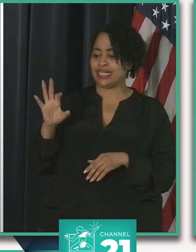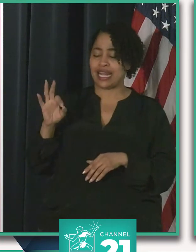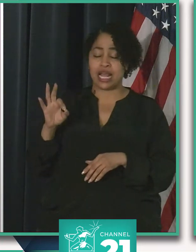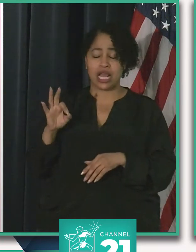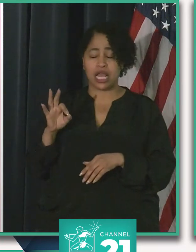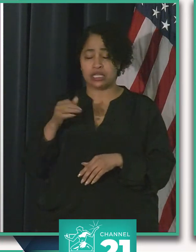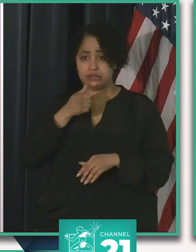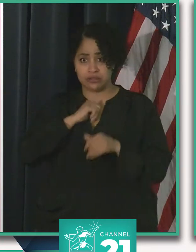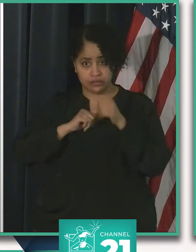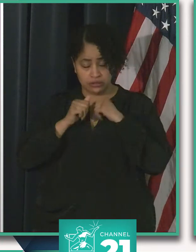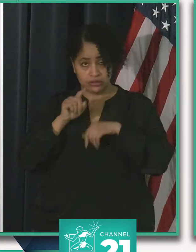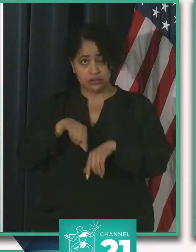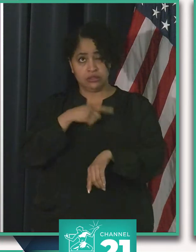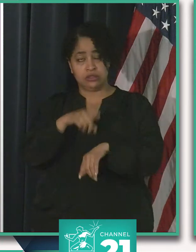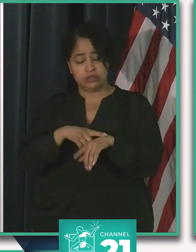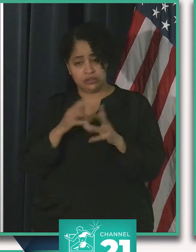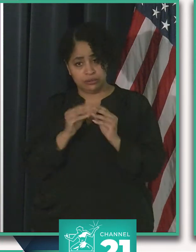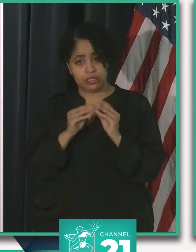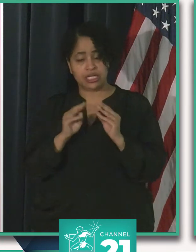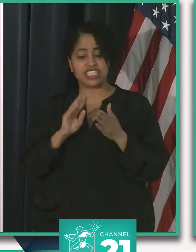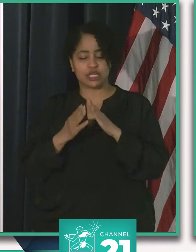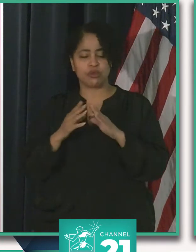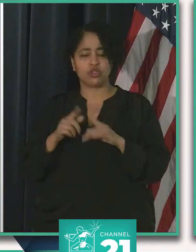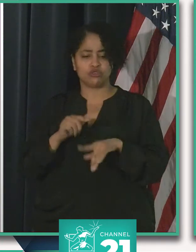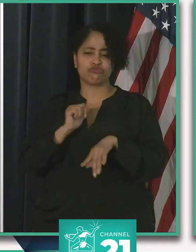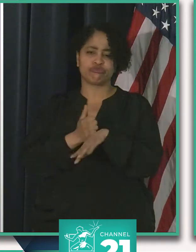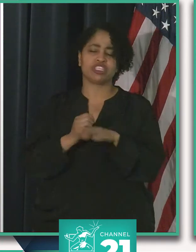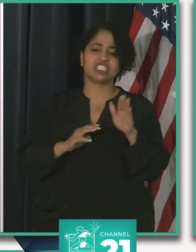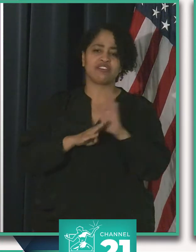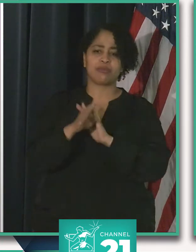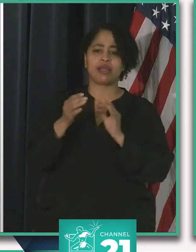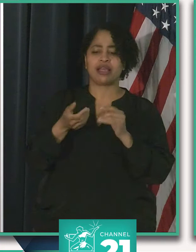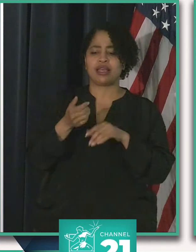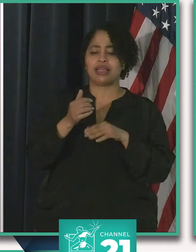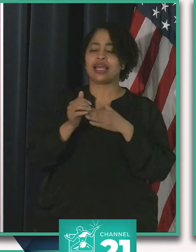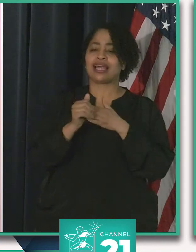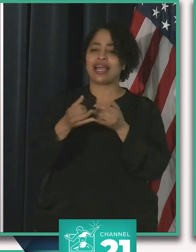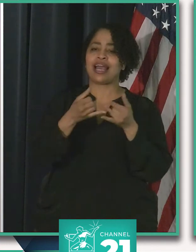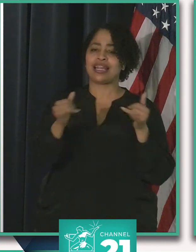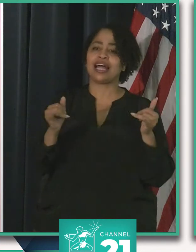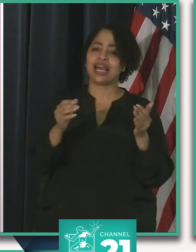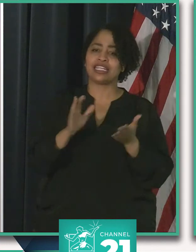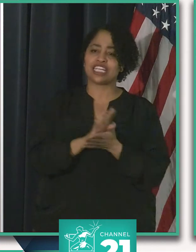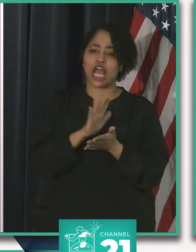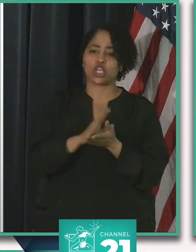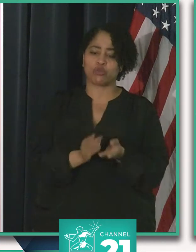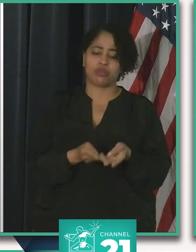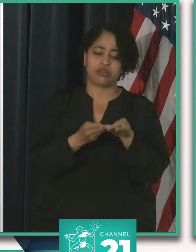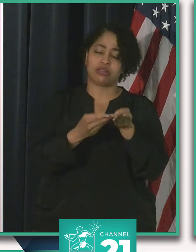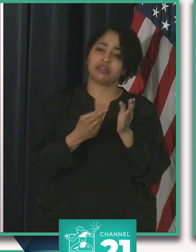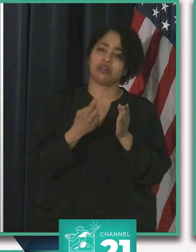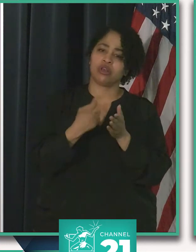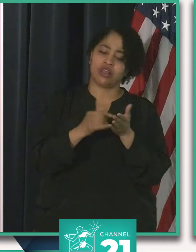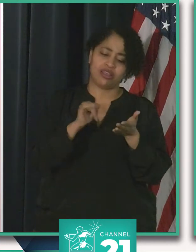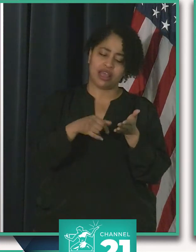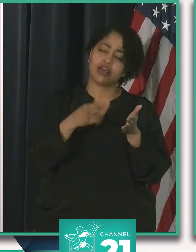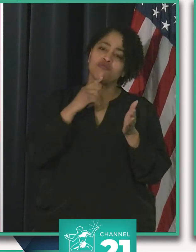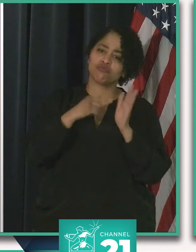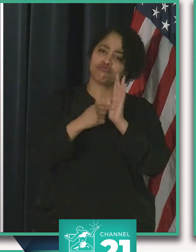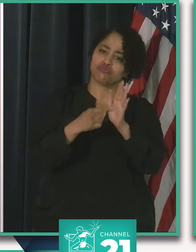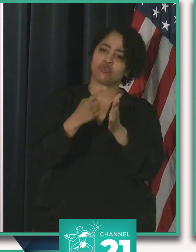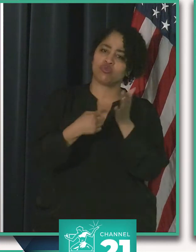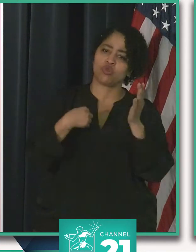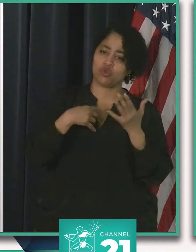meetings as a community to put together a development guidelines document that highlights what we want to see in terms of